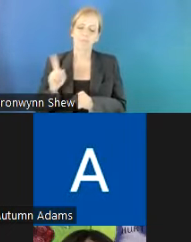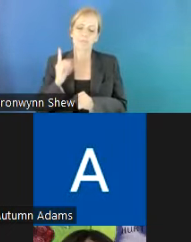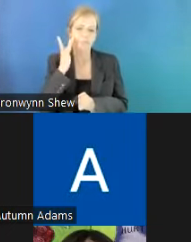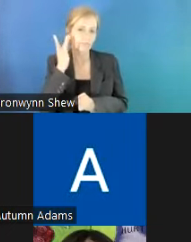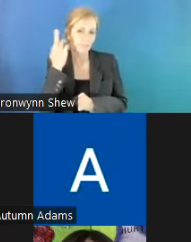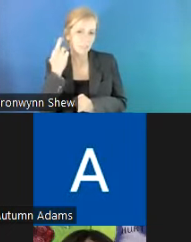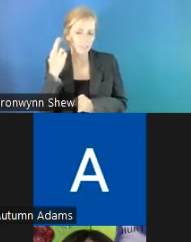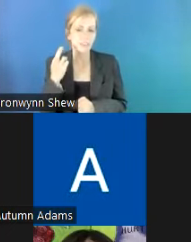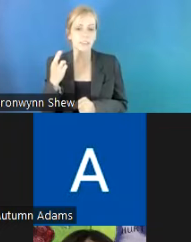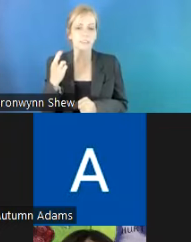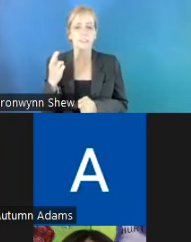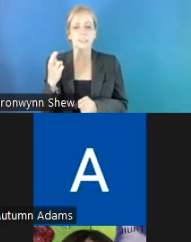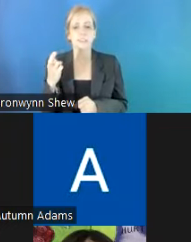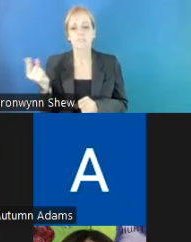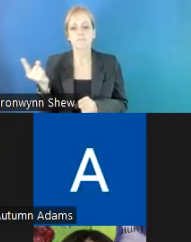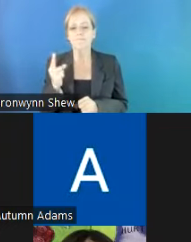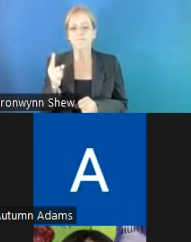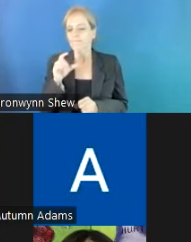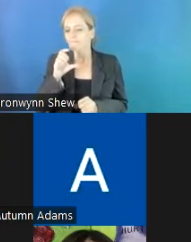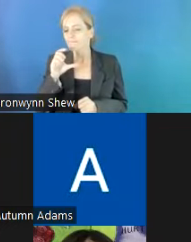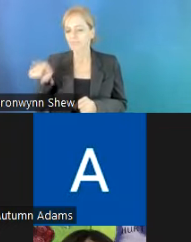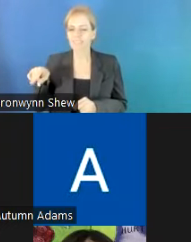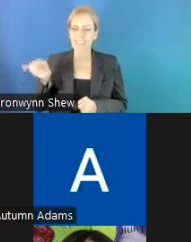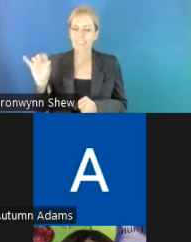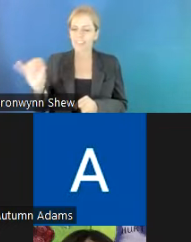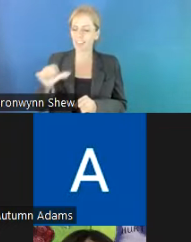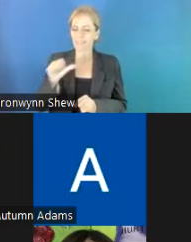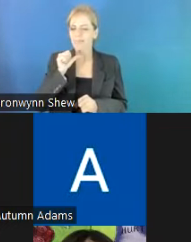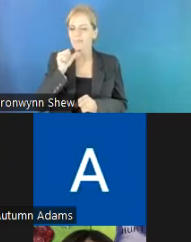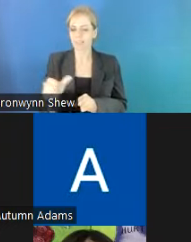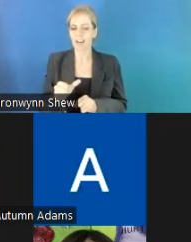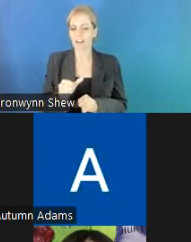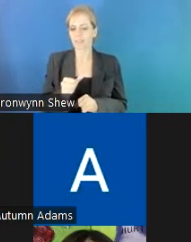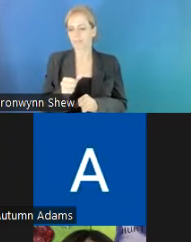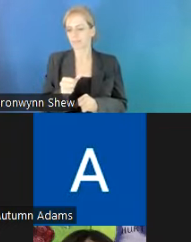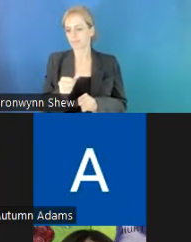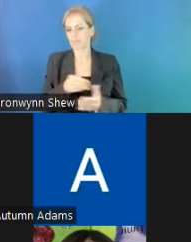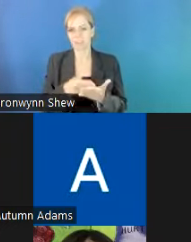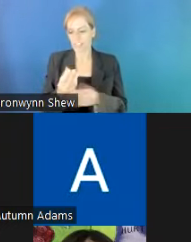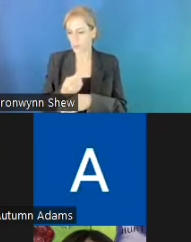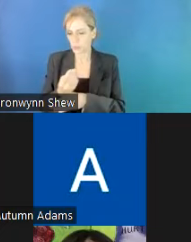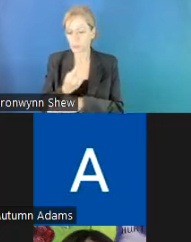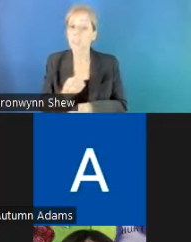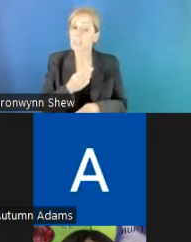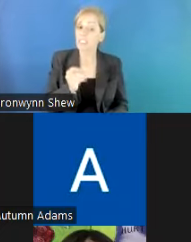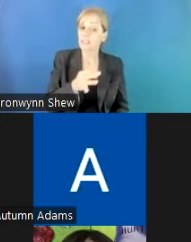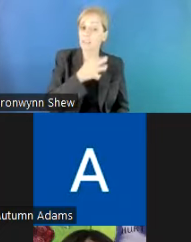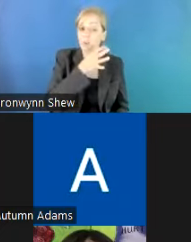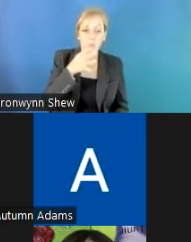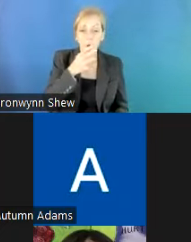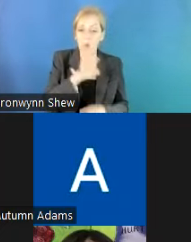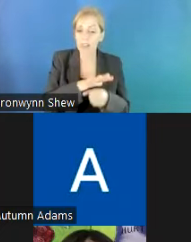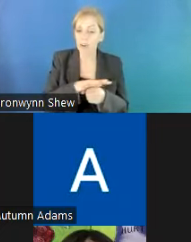in rural areas where they don't have very high internet